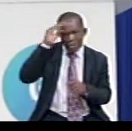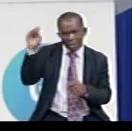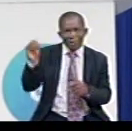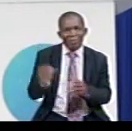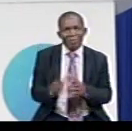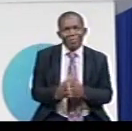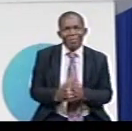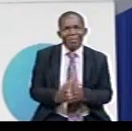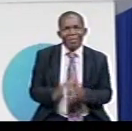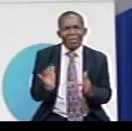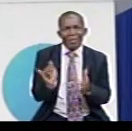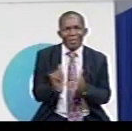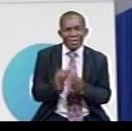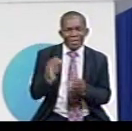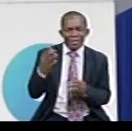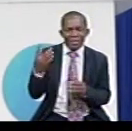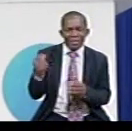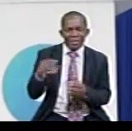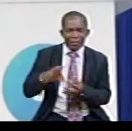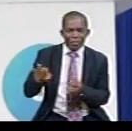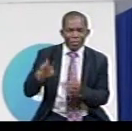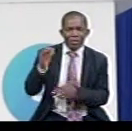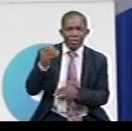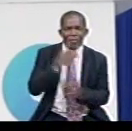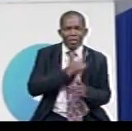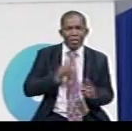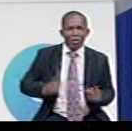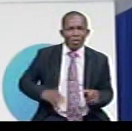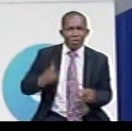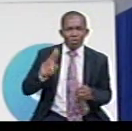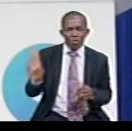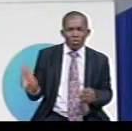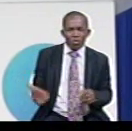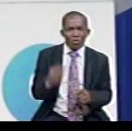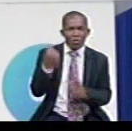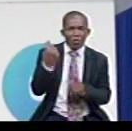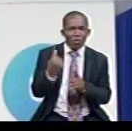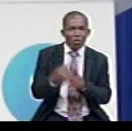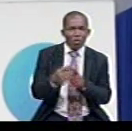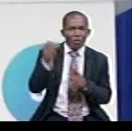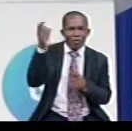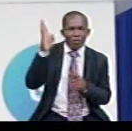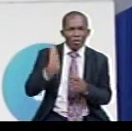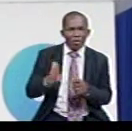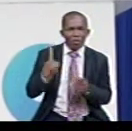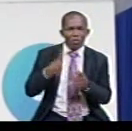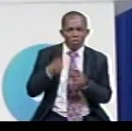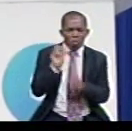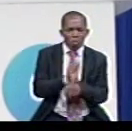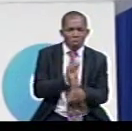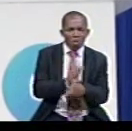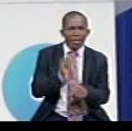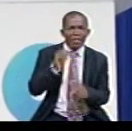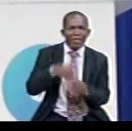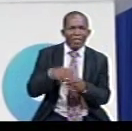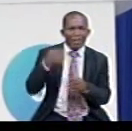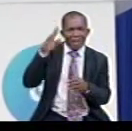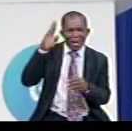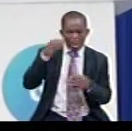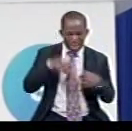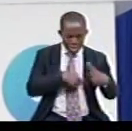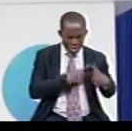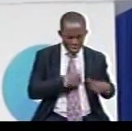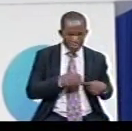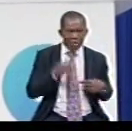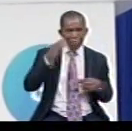That the Spirit of God will use the word of God to work in the hearts of men, to work in the hearts of all who hear the word of